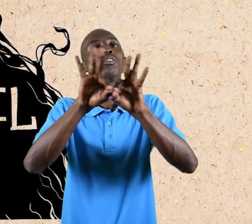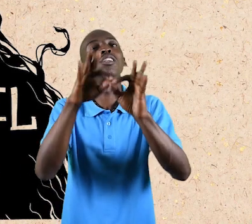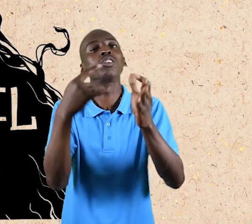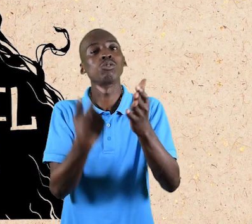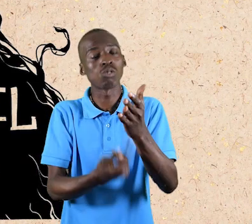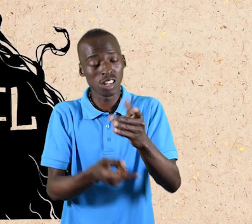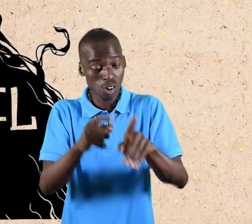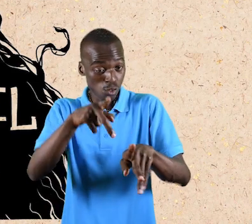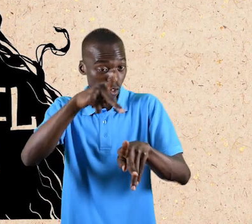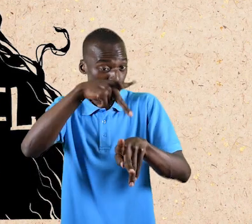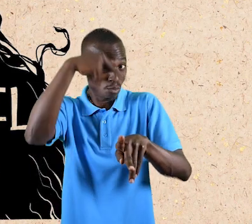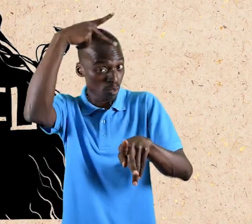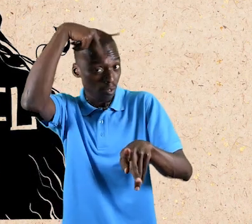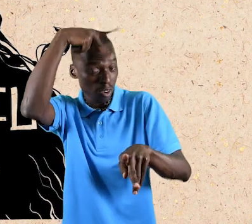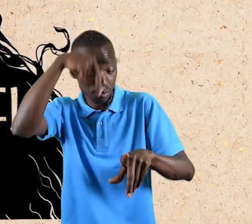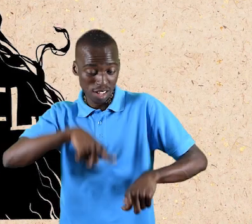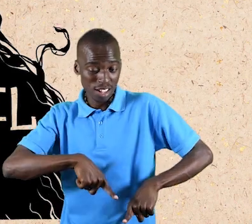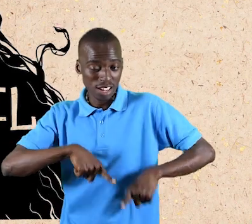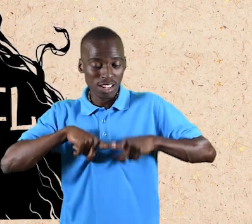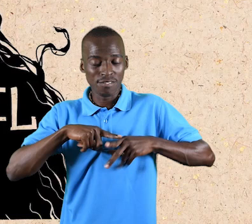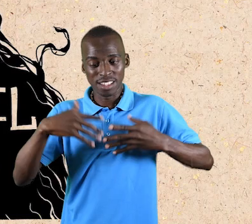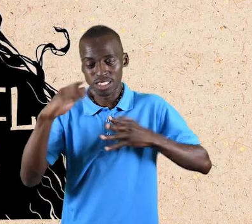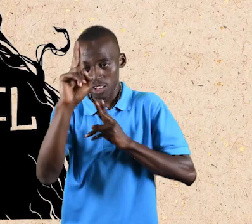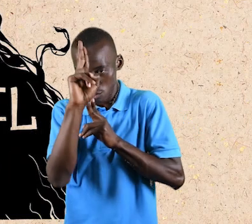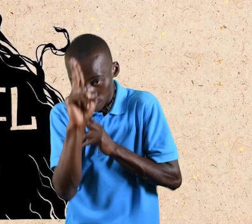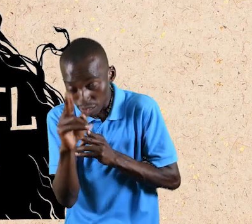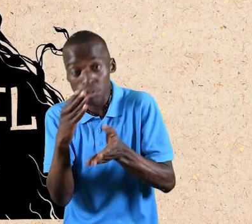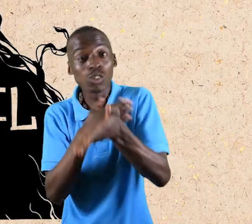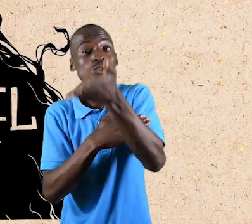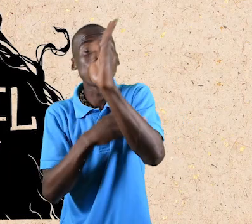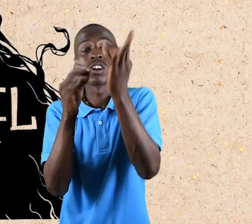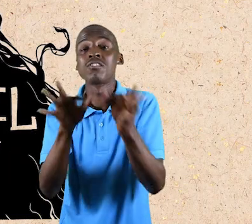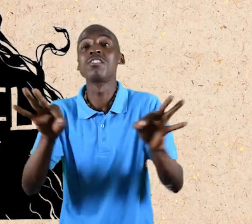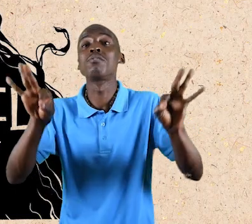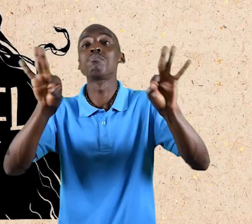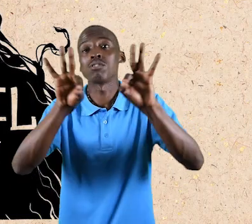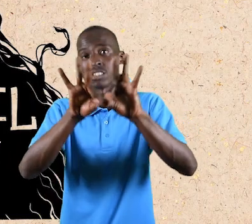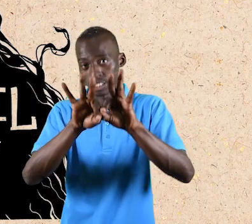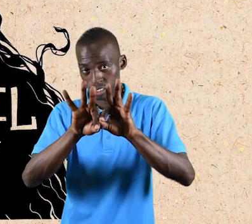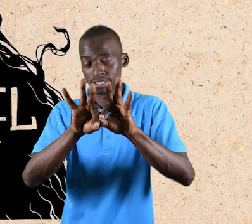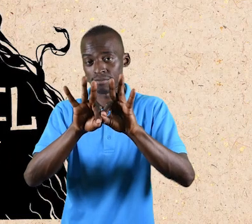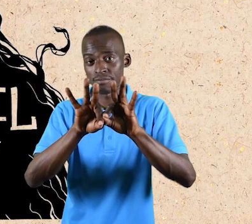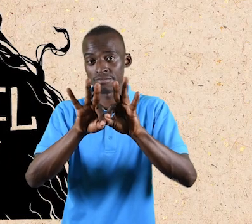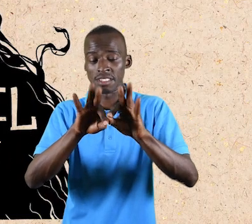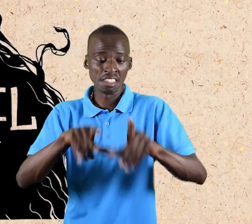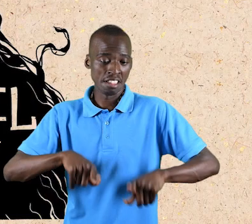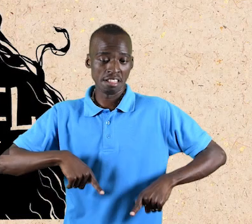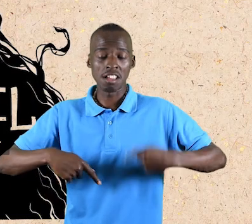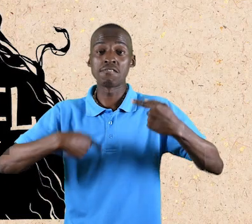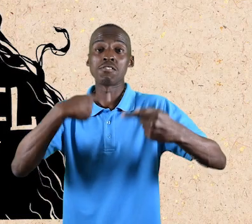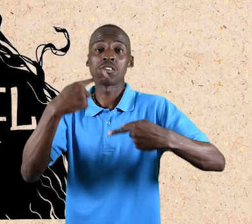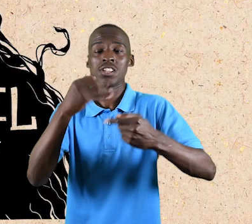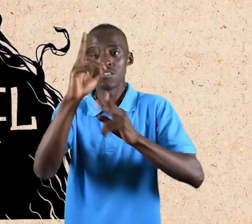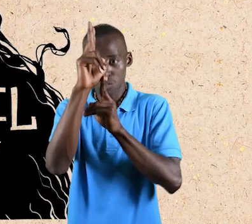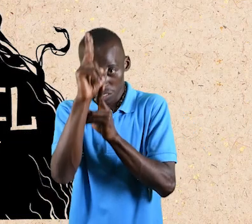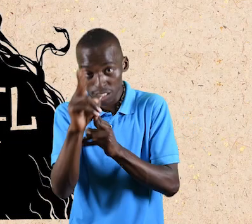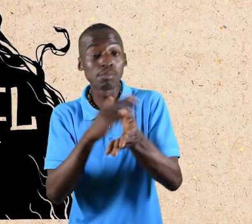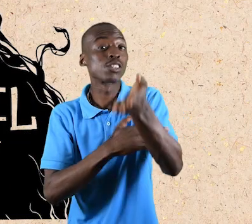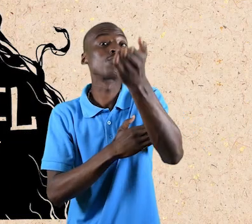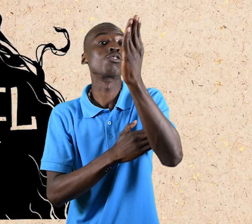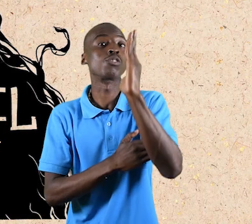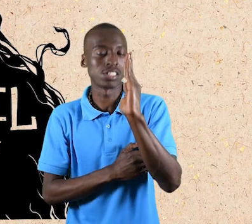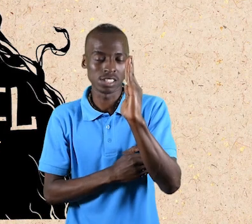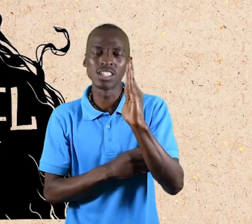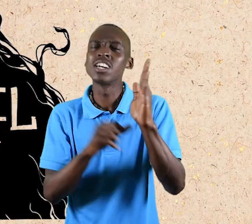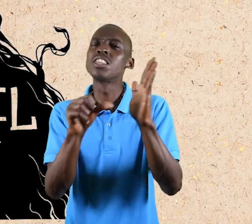Proverbs that living by wisdom and the fear of the Lord, that these have real advantages. On the whole, life will probably go better for you. See, but the